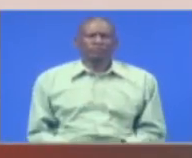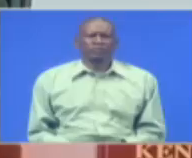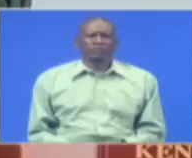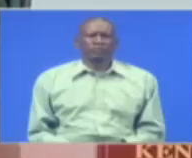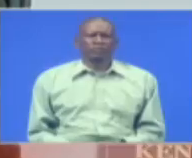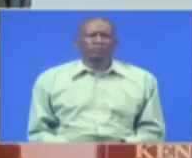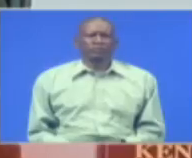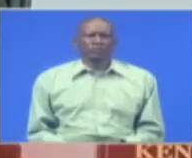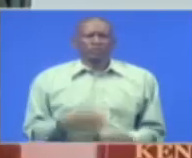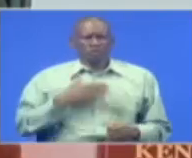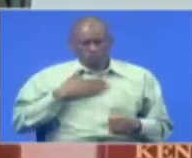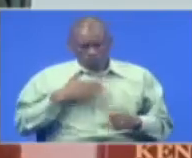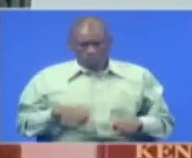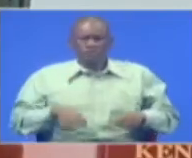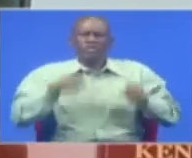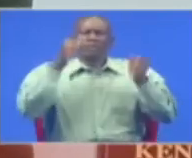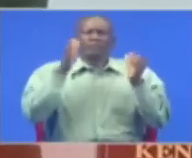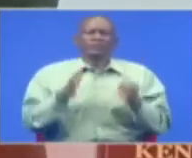Honorable Chair,